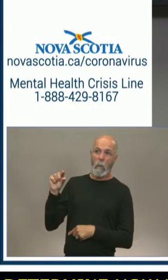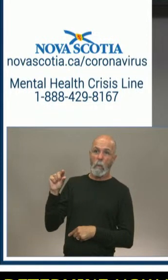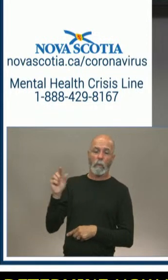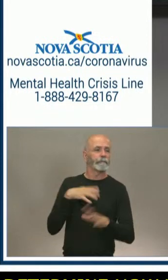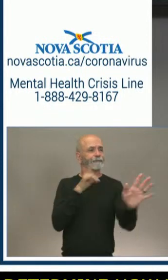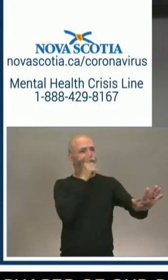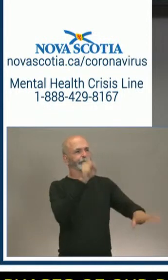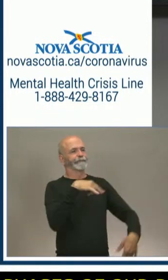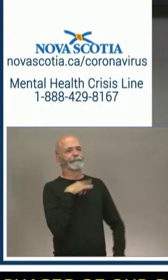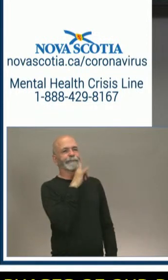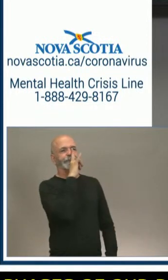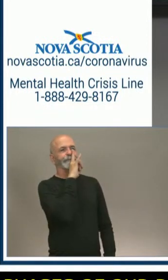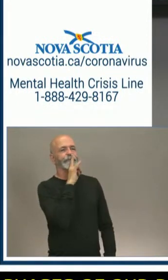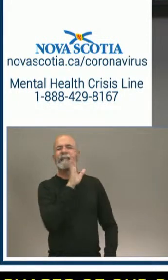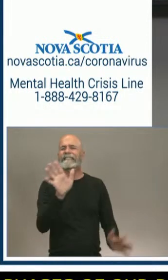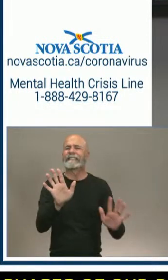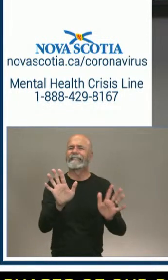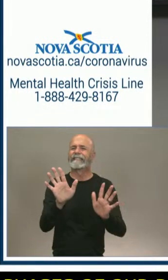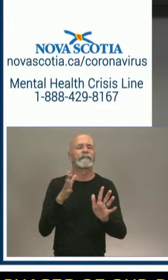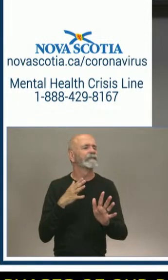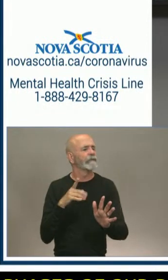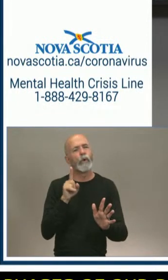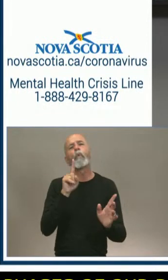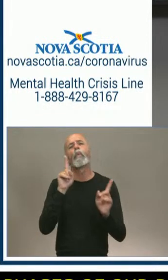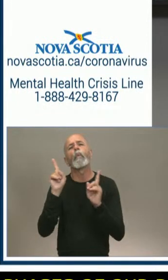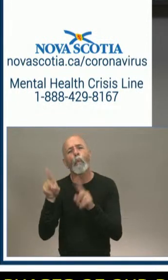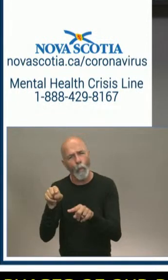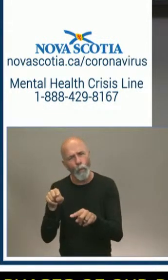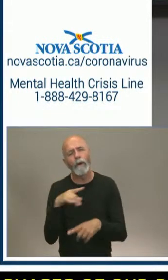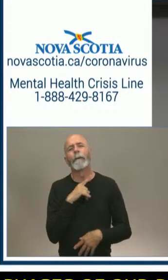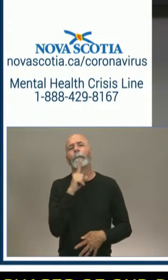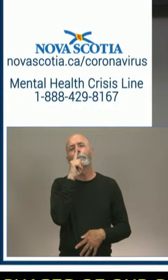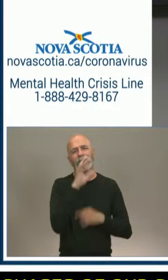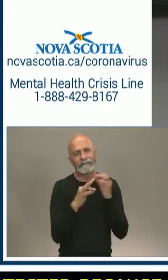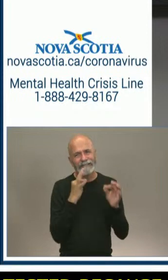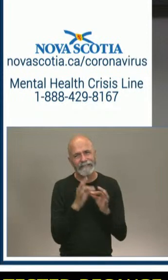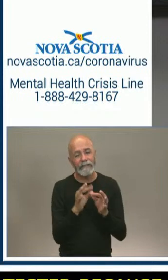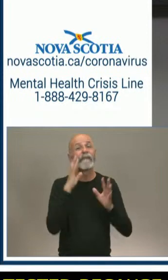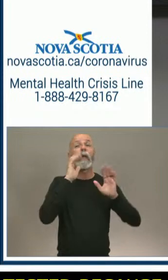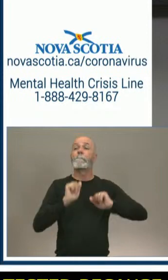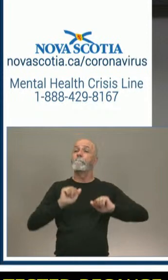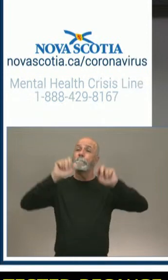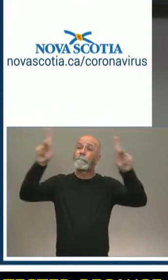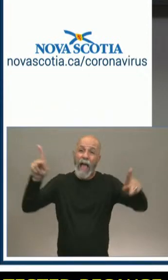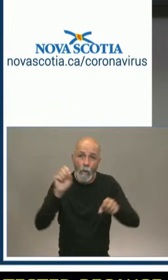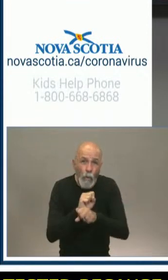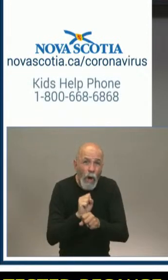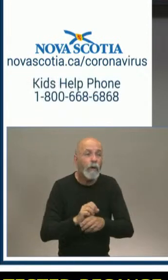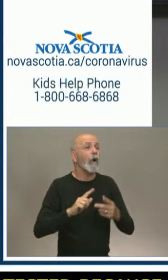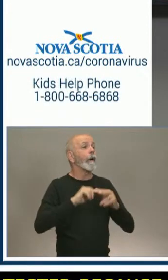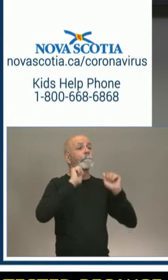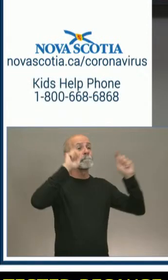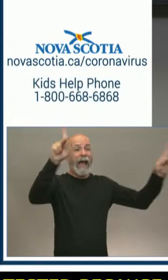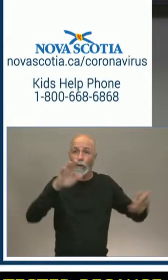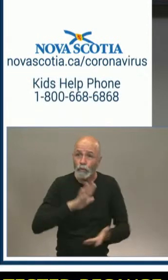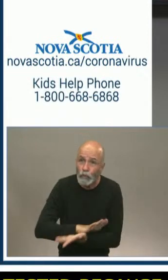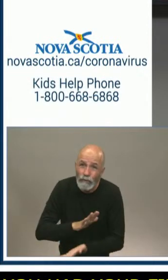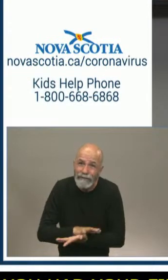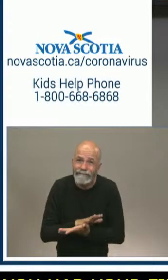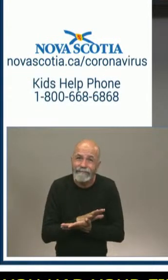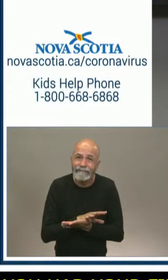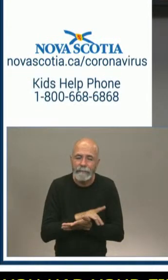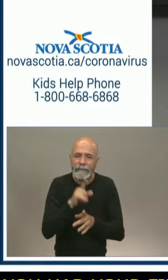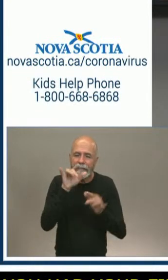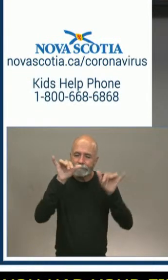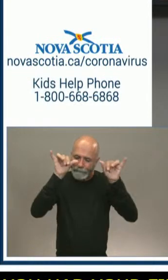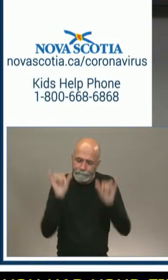dose of vaccine. As you go back to work, school, and other activities, you need to make regular testing part of your